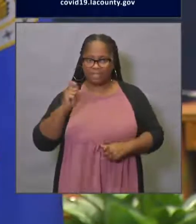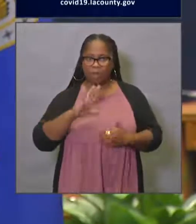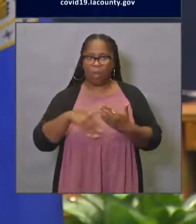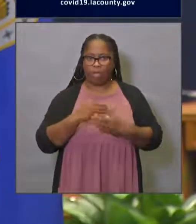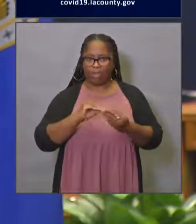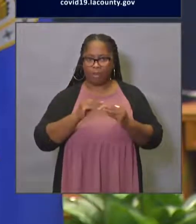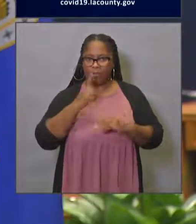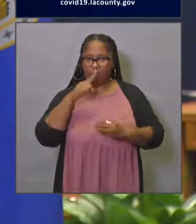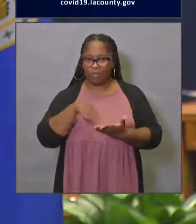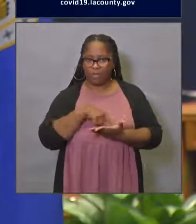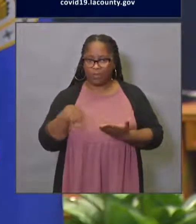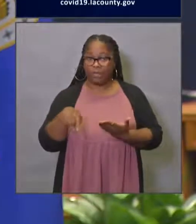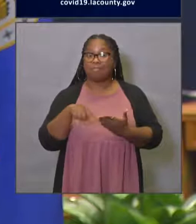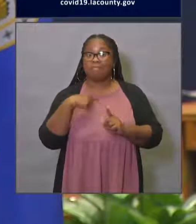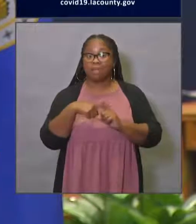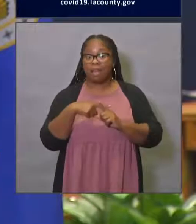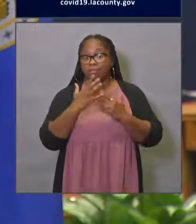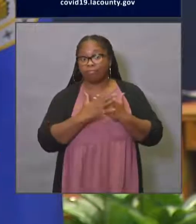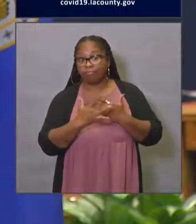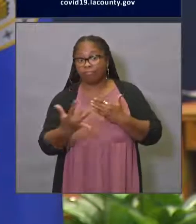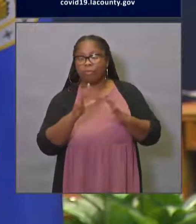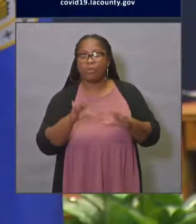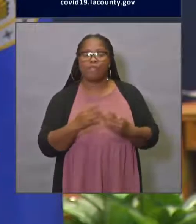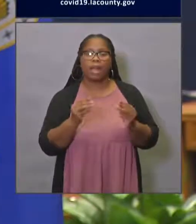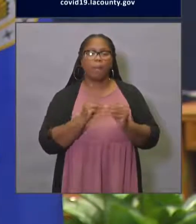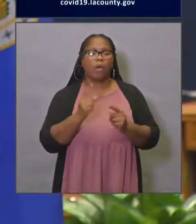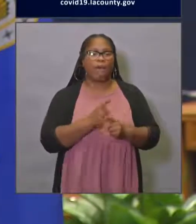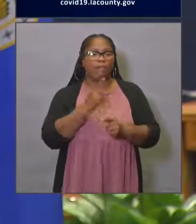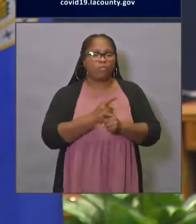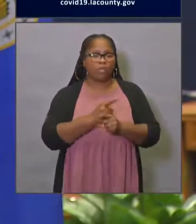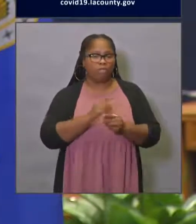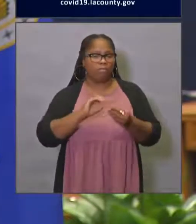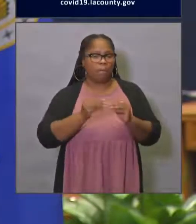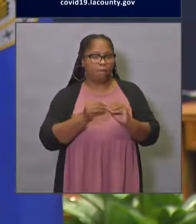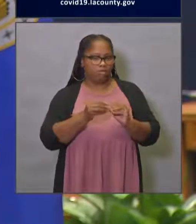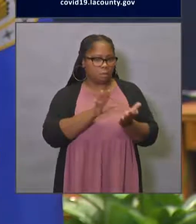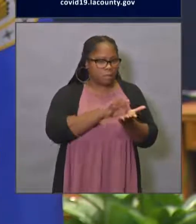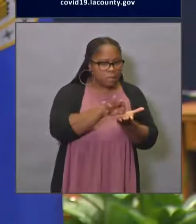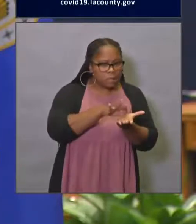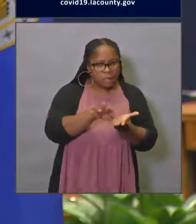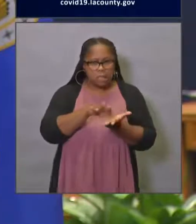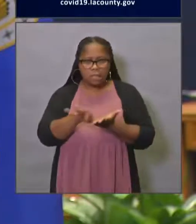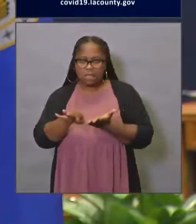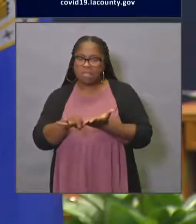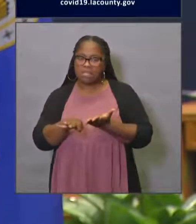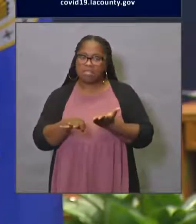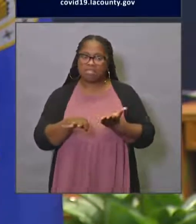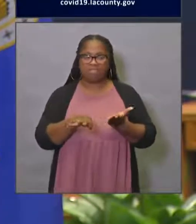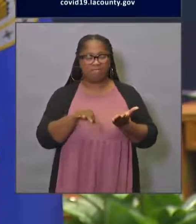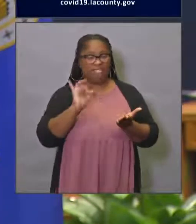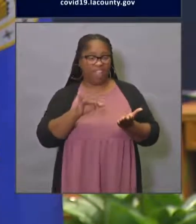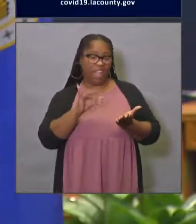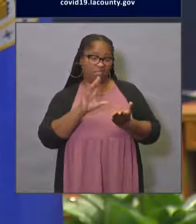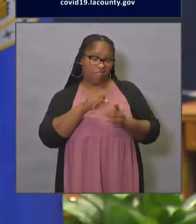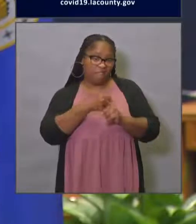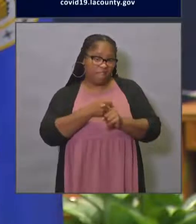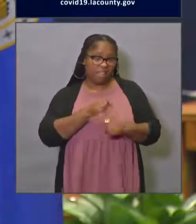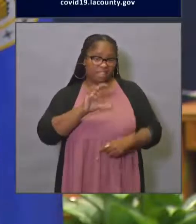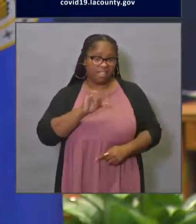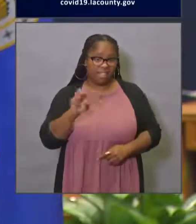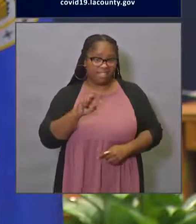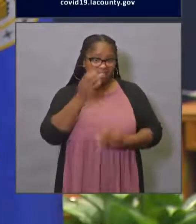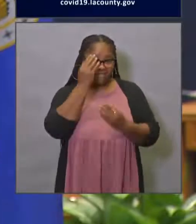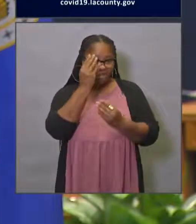also move forward with more accurate counts every day. This really just affects our case data, and